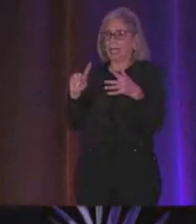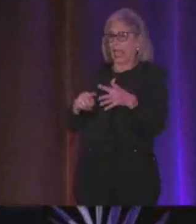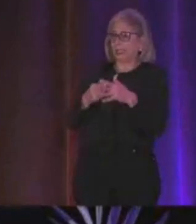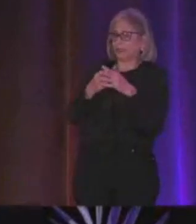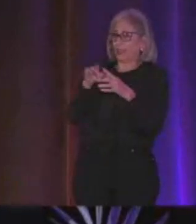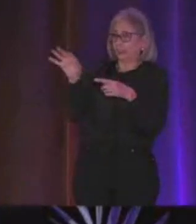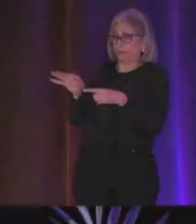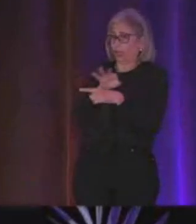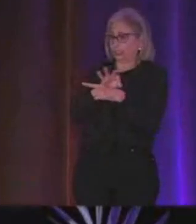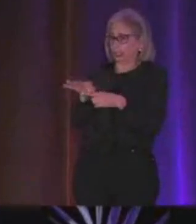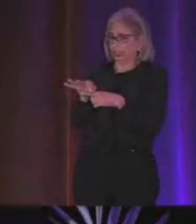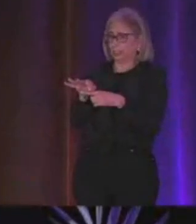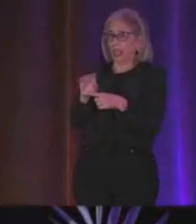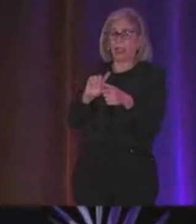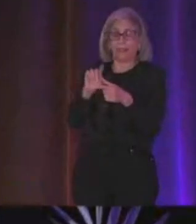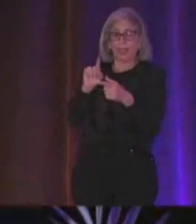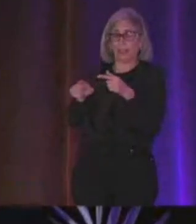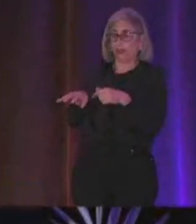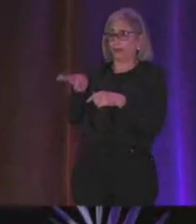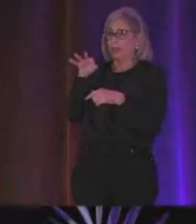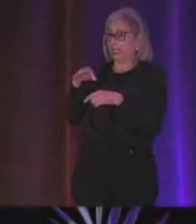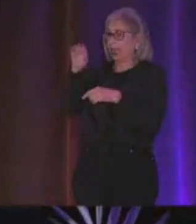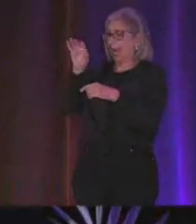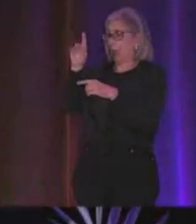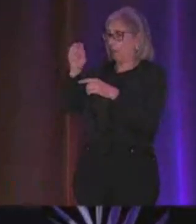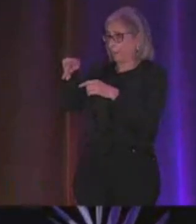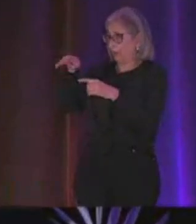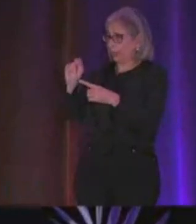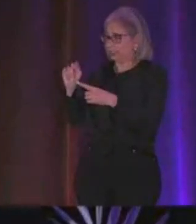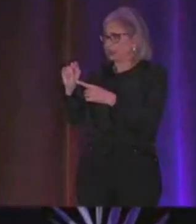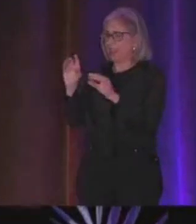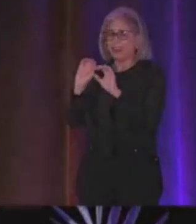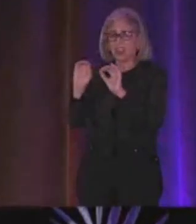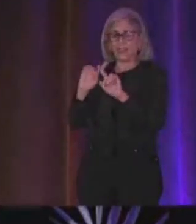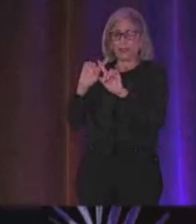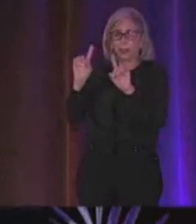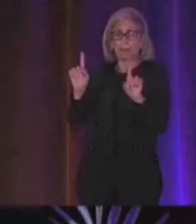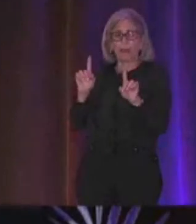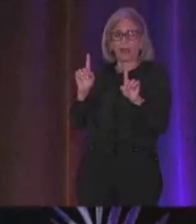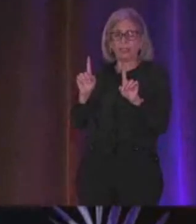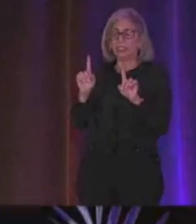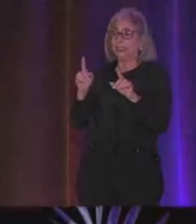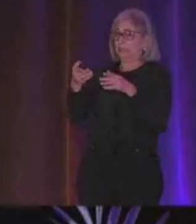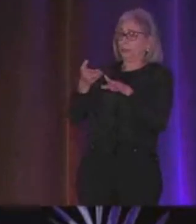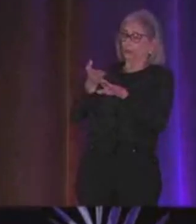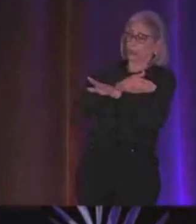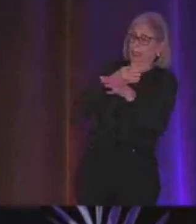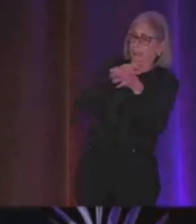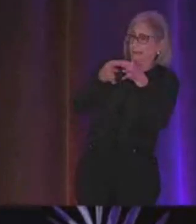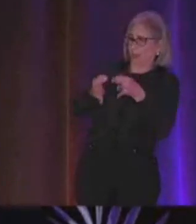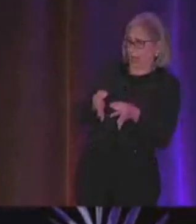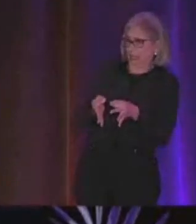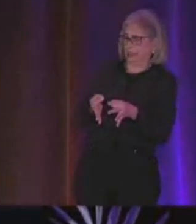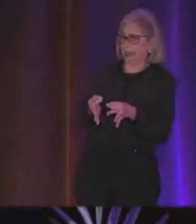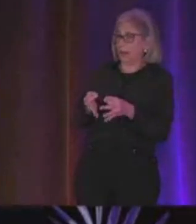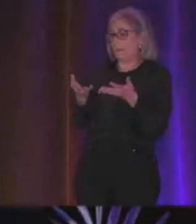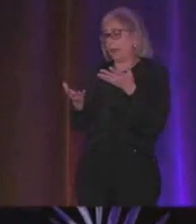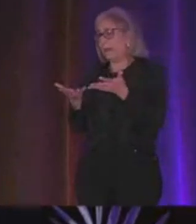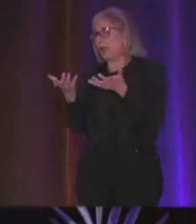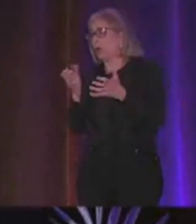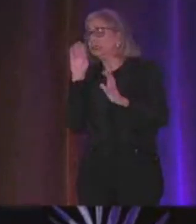function. And then you are finding the output. Output is nothing but which you have already predefined. Well, maybe I want to do some